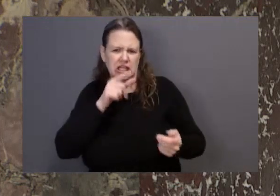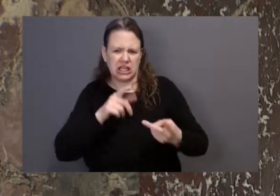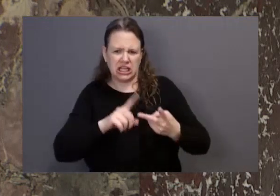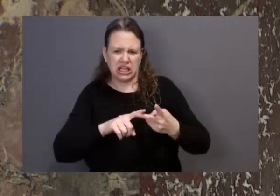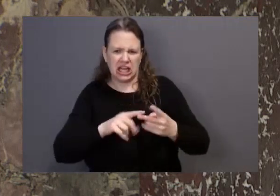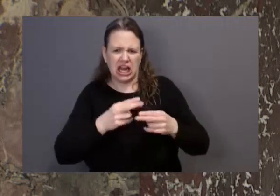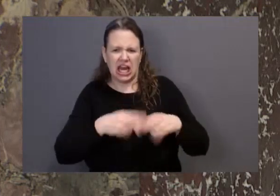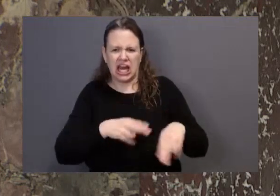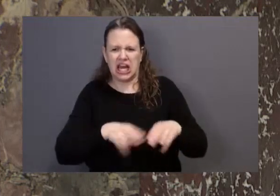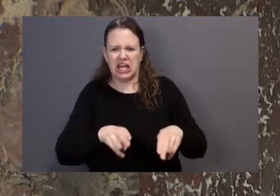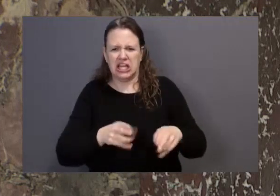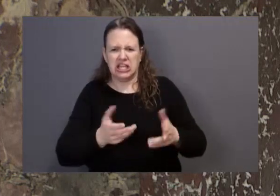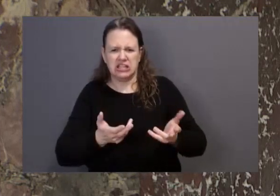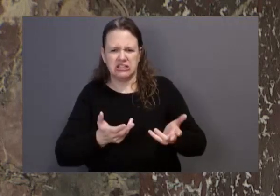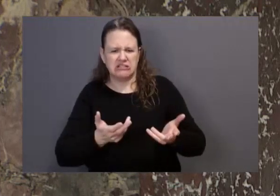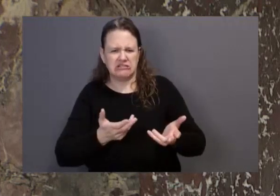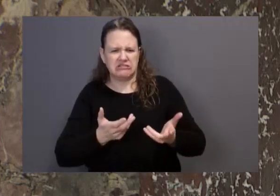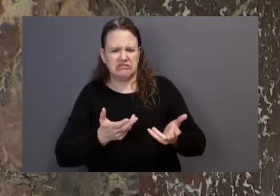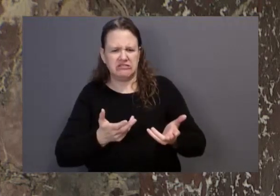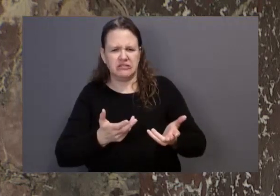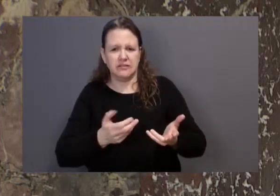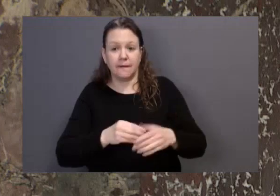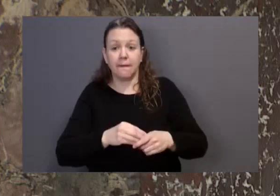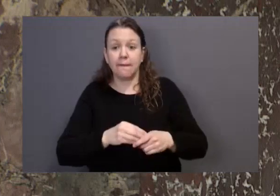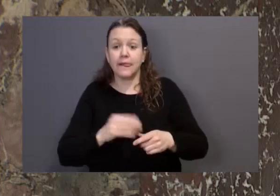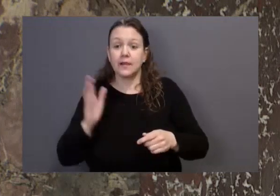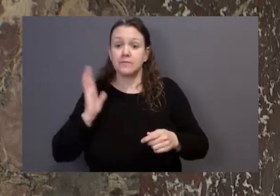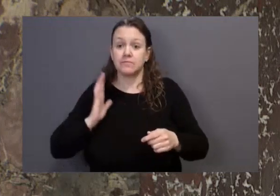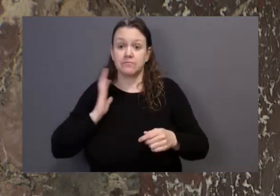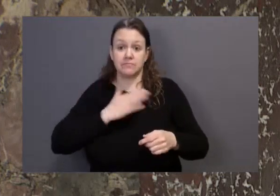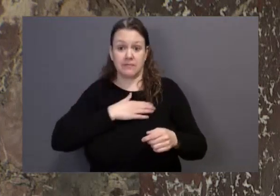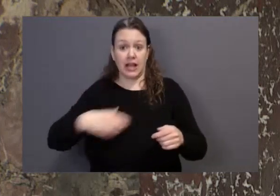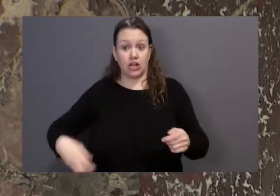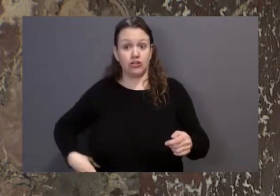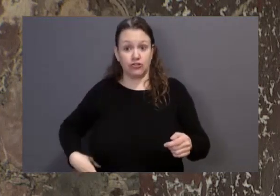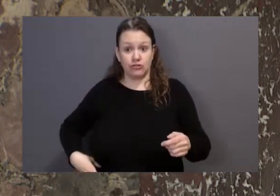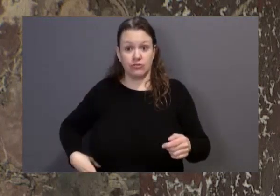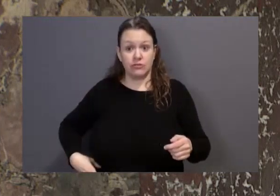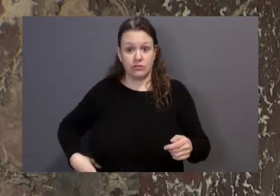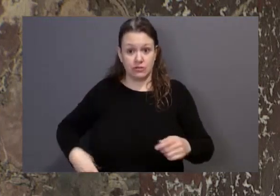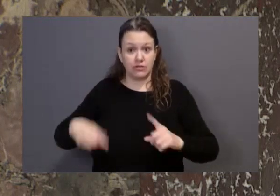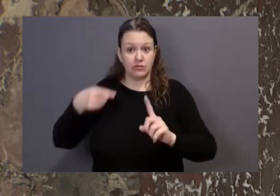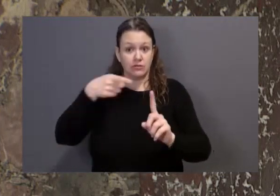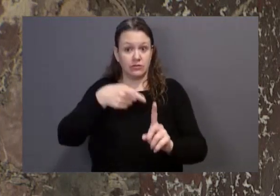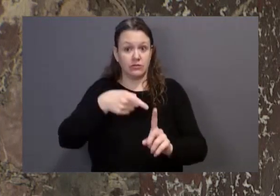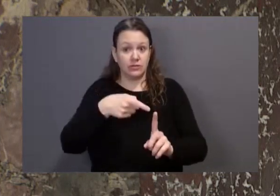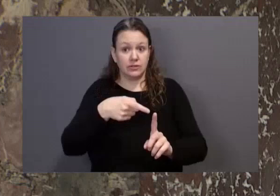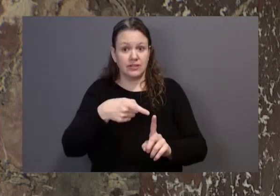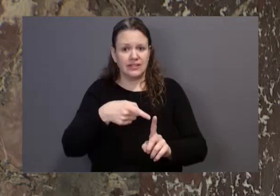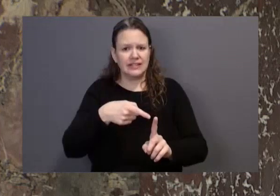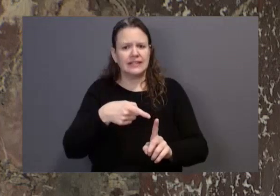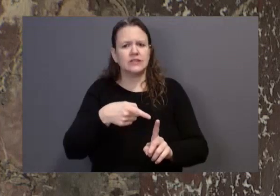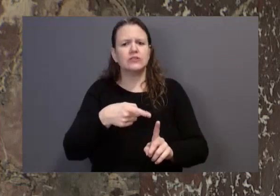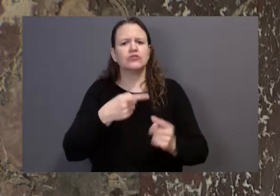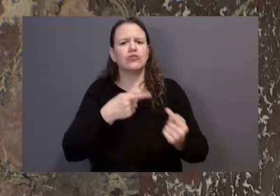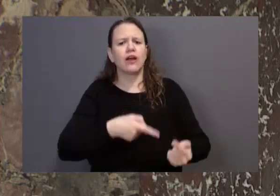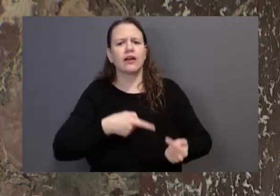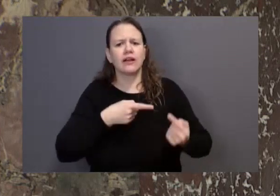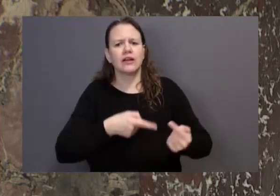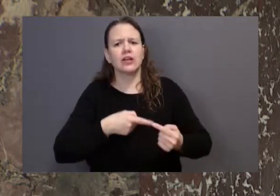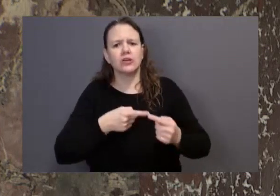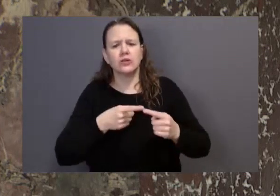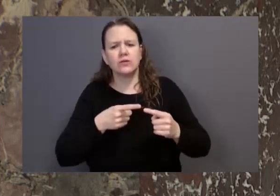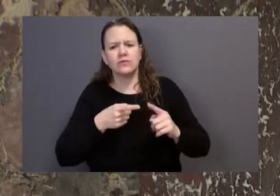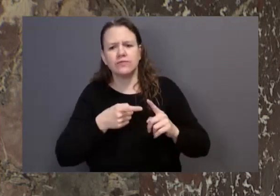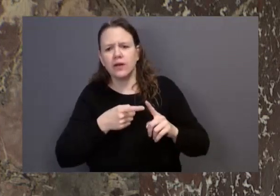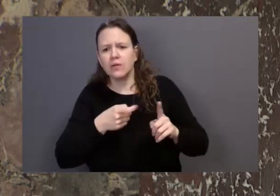struggling with homelessness when the previous government sat on this side of the House and he spread chicken manure to try to deal with the homeless problem. We're taking